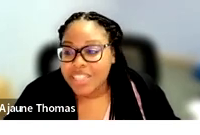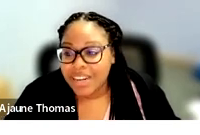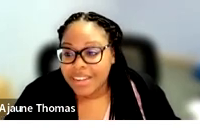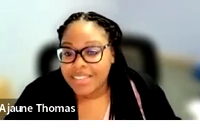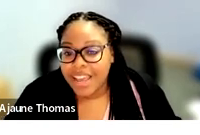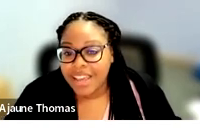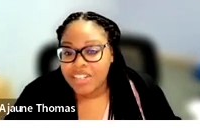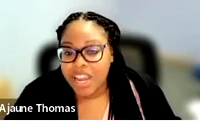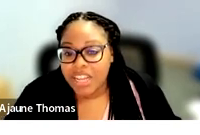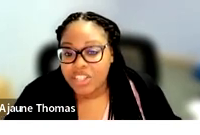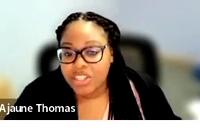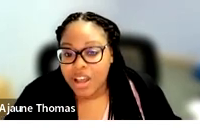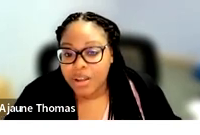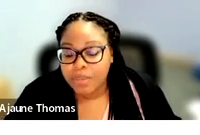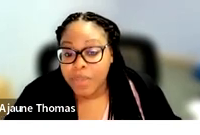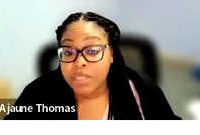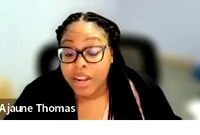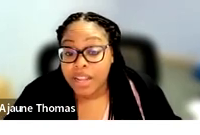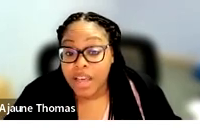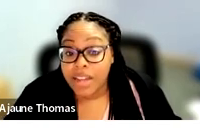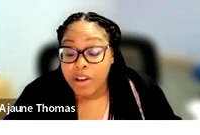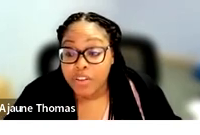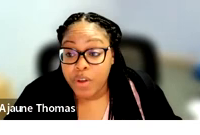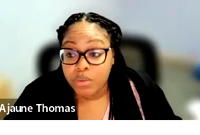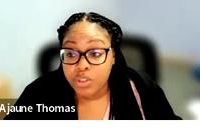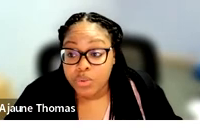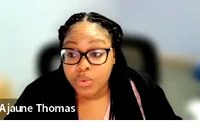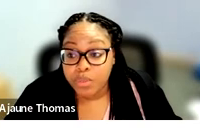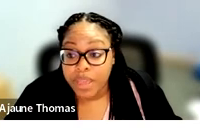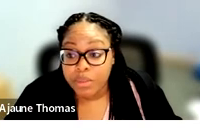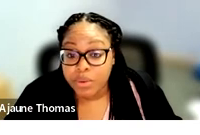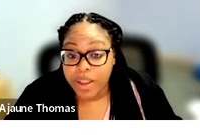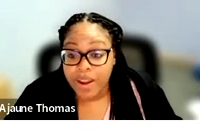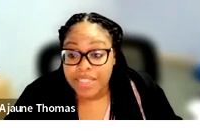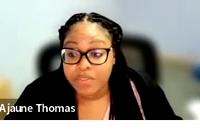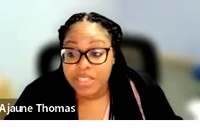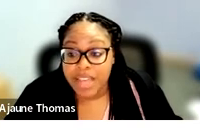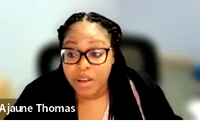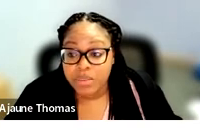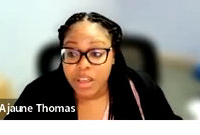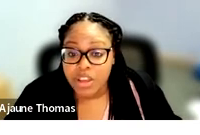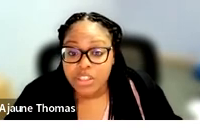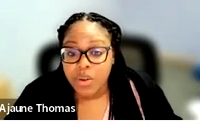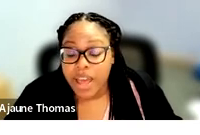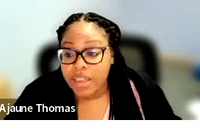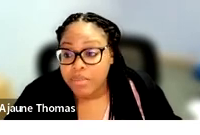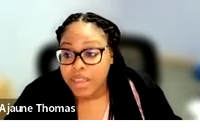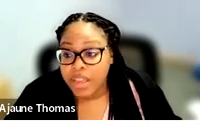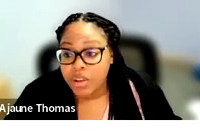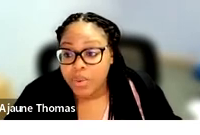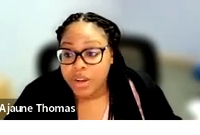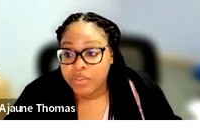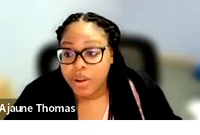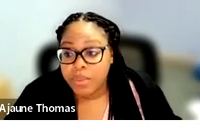into your settings and change, allow your phone to be able to recognize different sounds. So that can